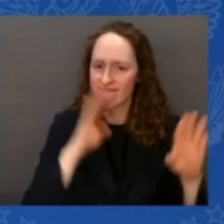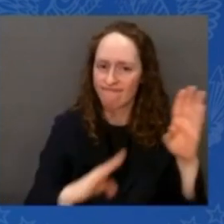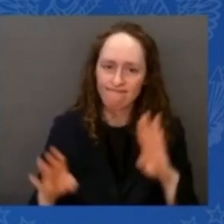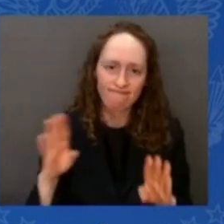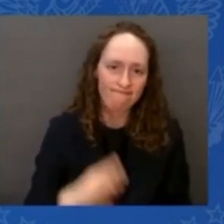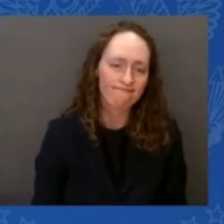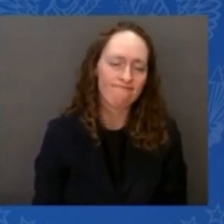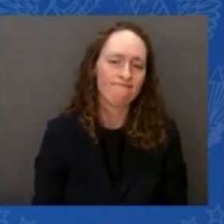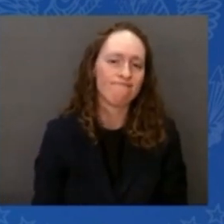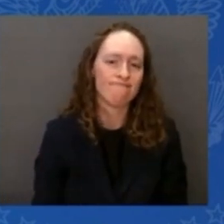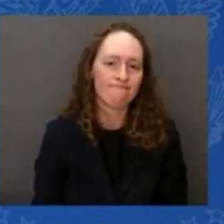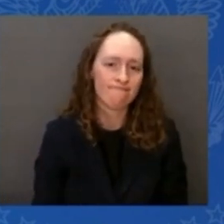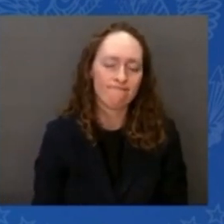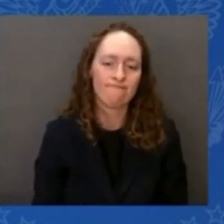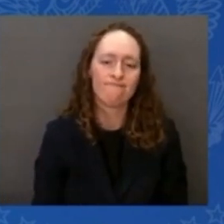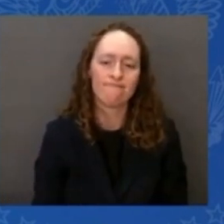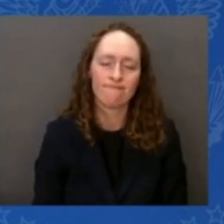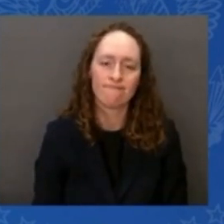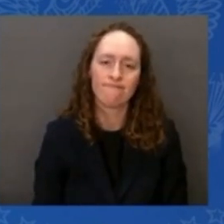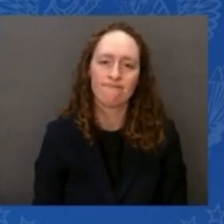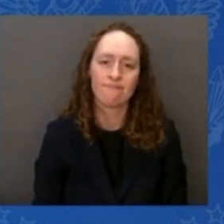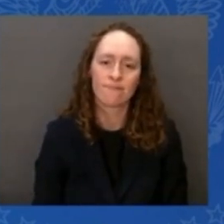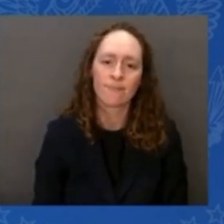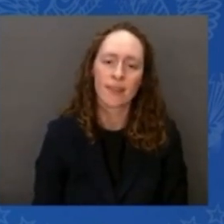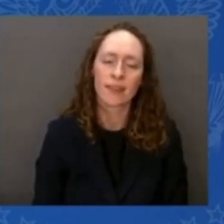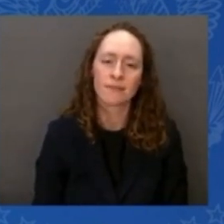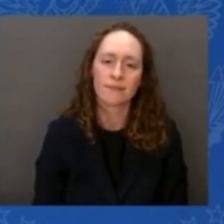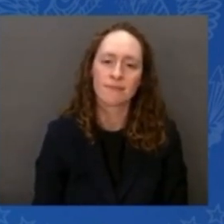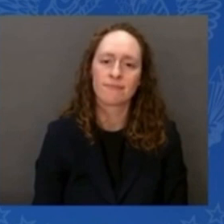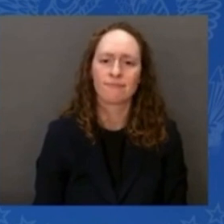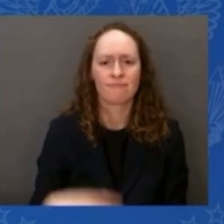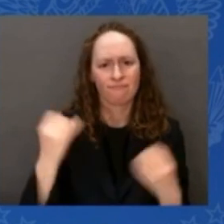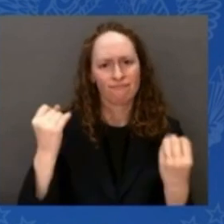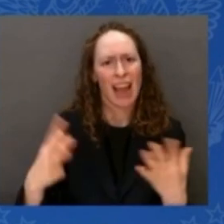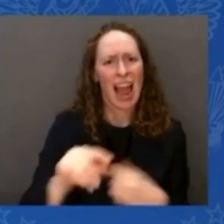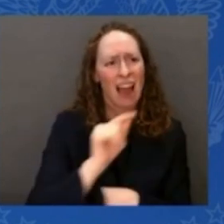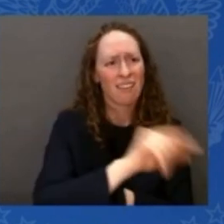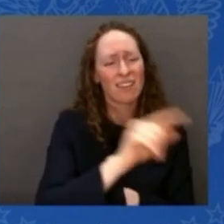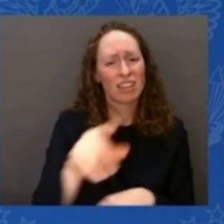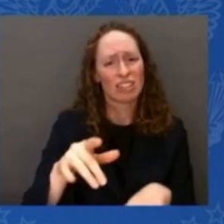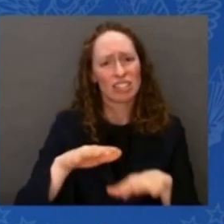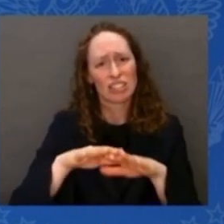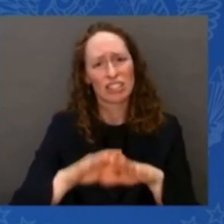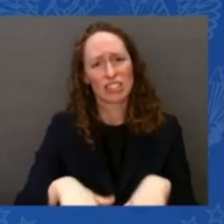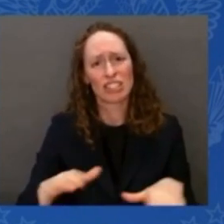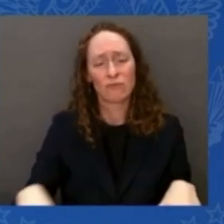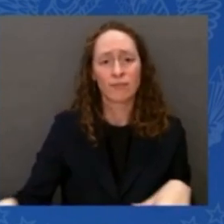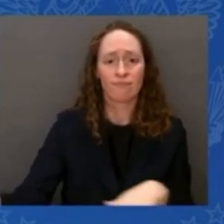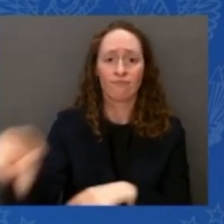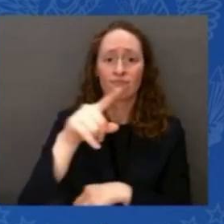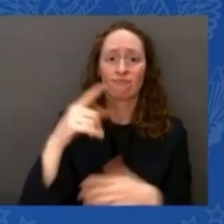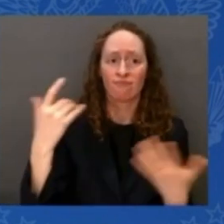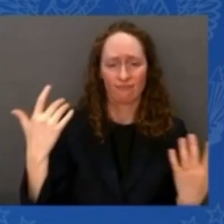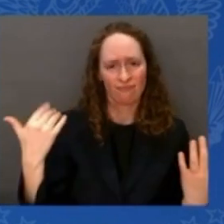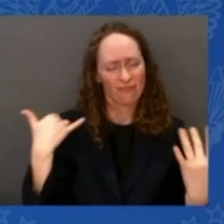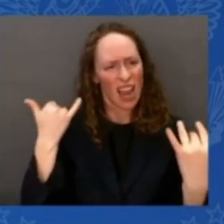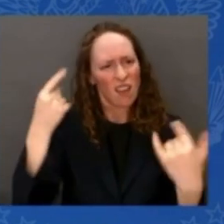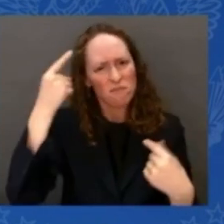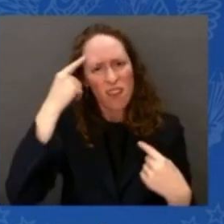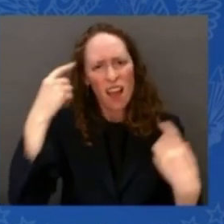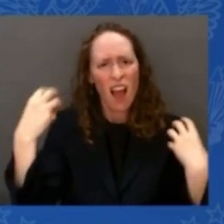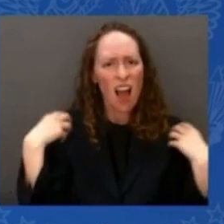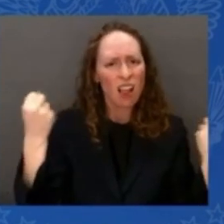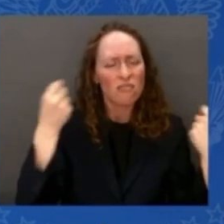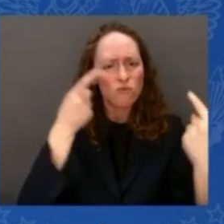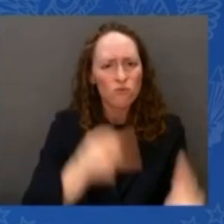kids are dealing with painful mental health challenges, millions could lose access to mental health care as well. At a time